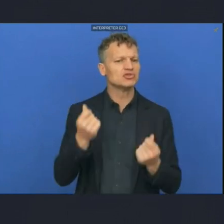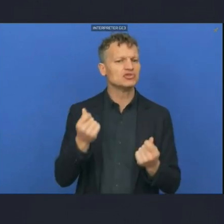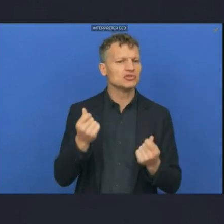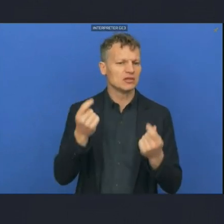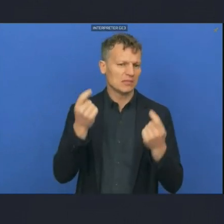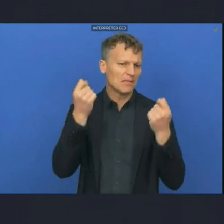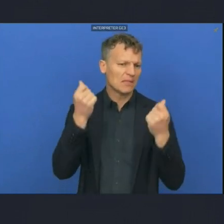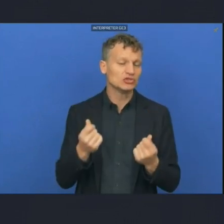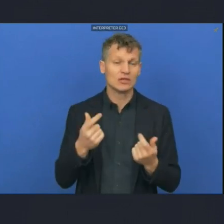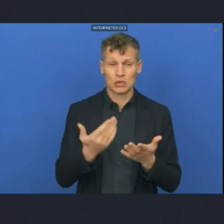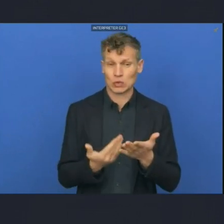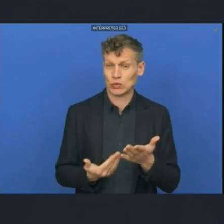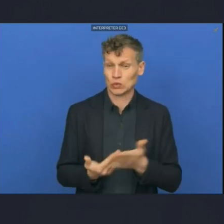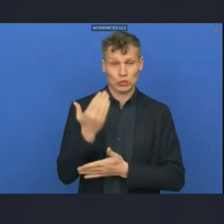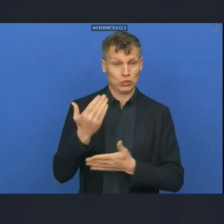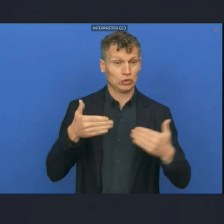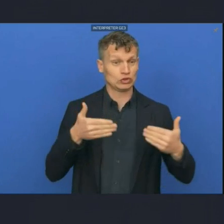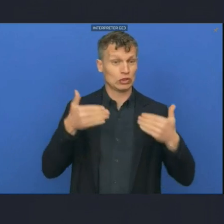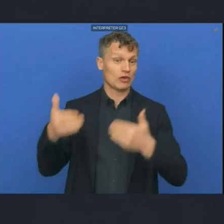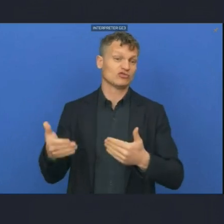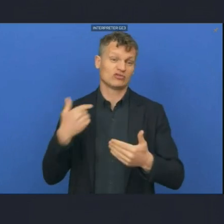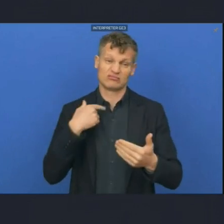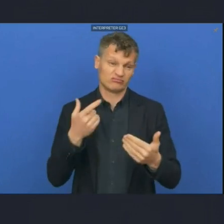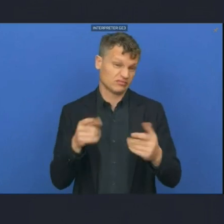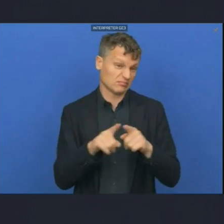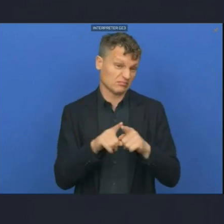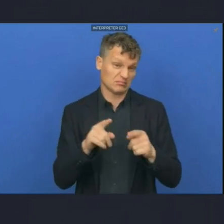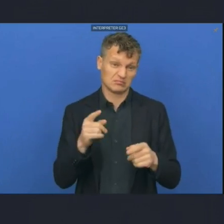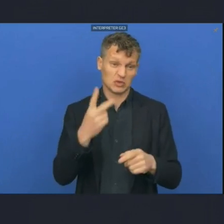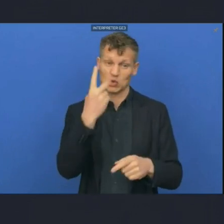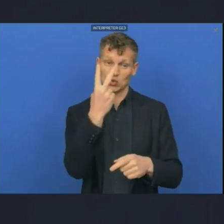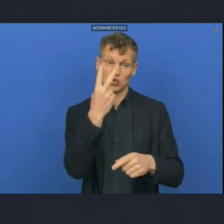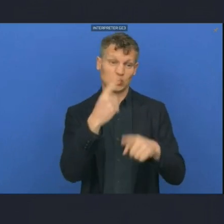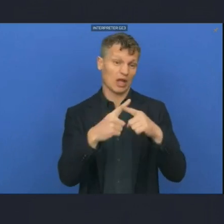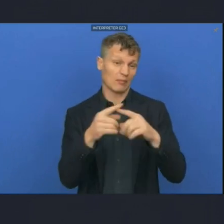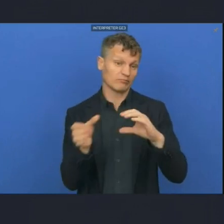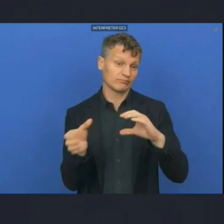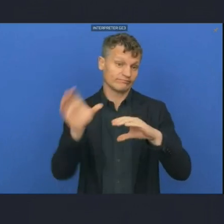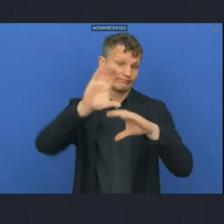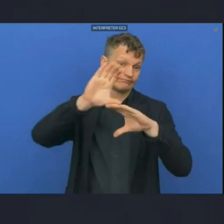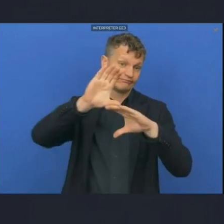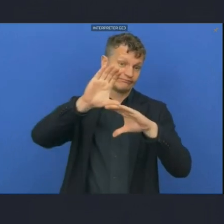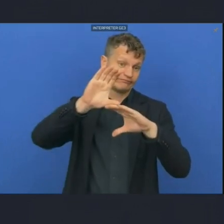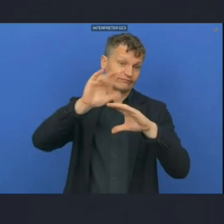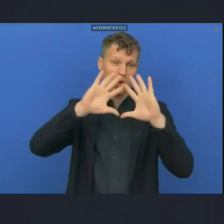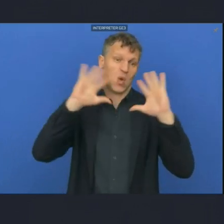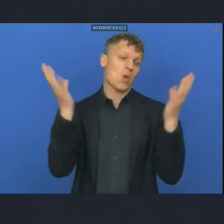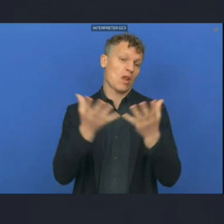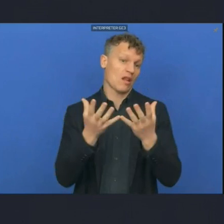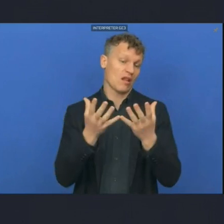this new generation of program, almost double the budget of sport Erasmus Plus as a whole, but on the sport part in